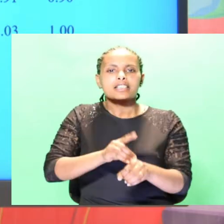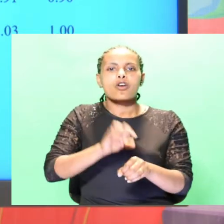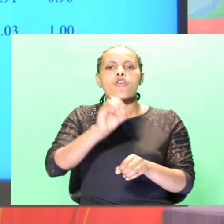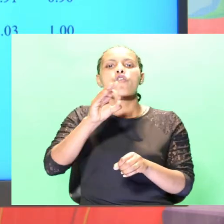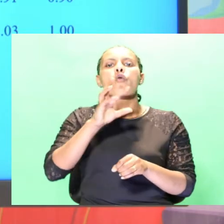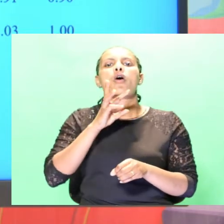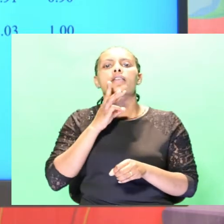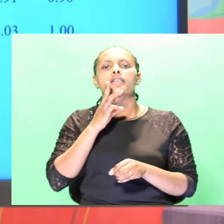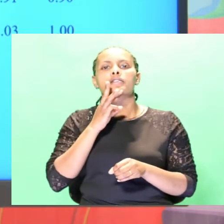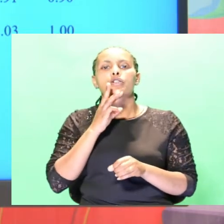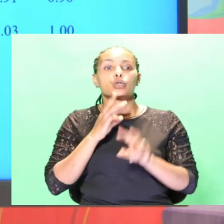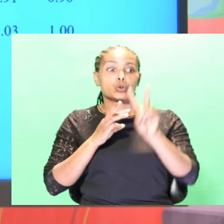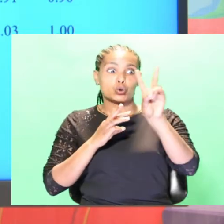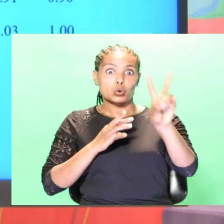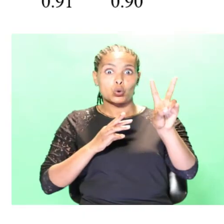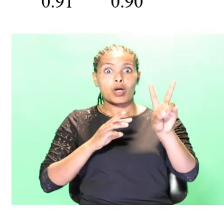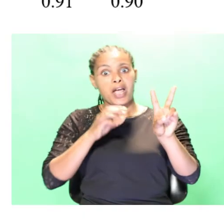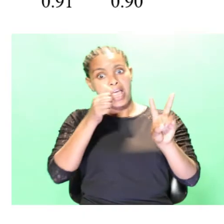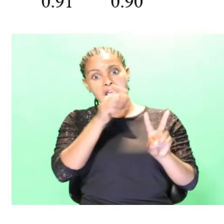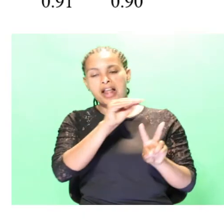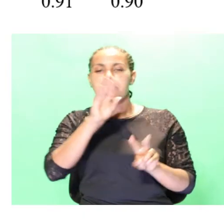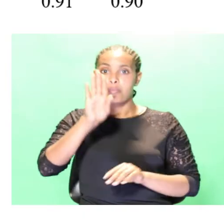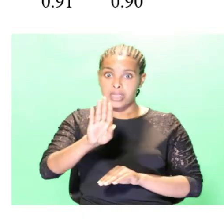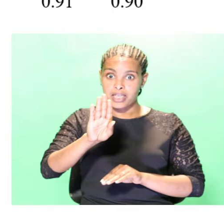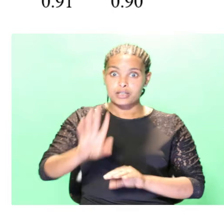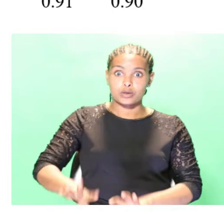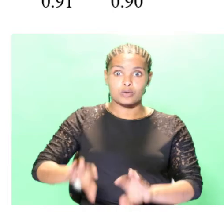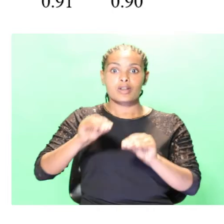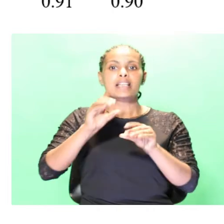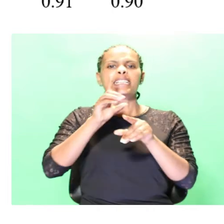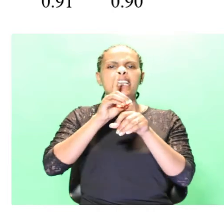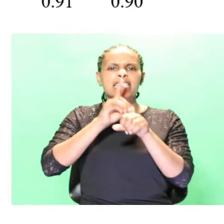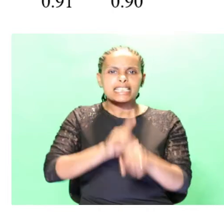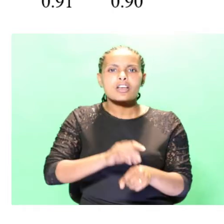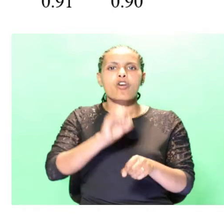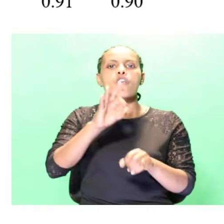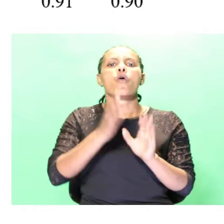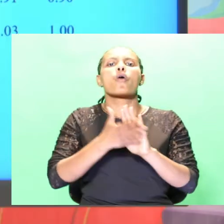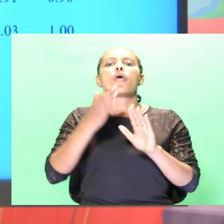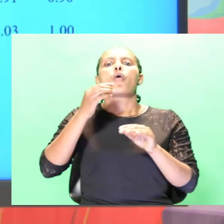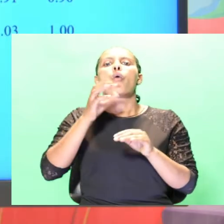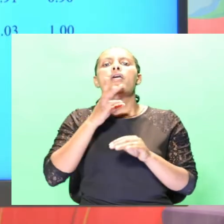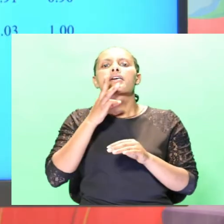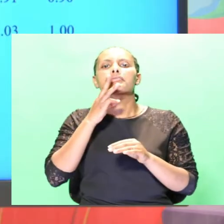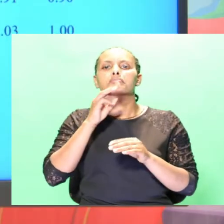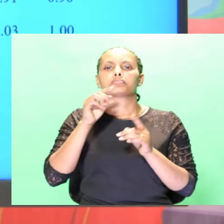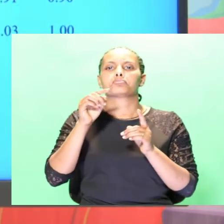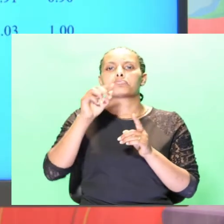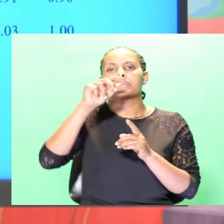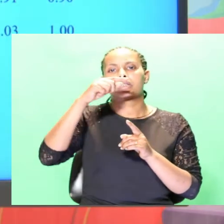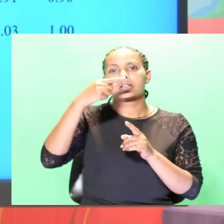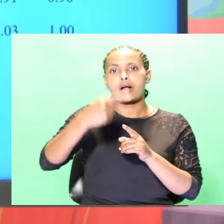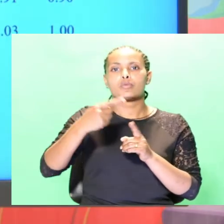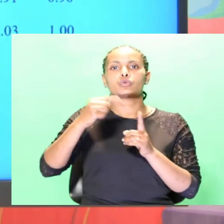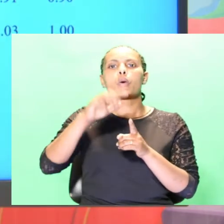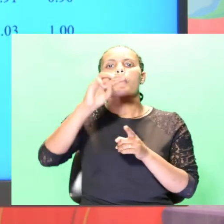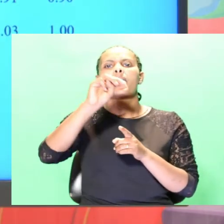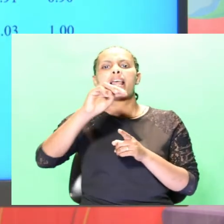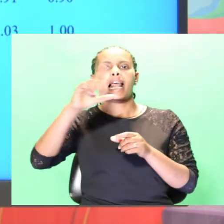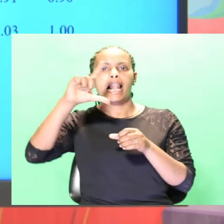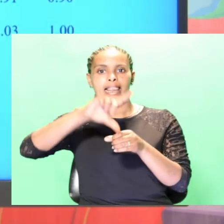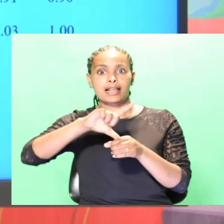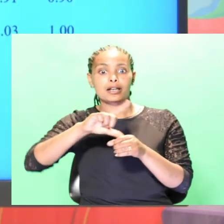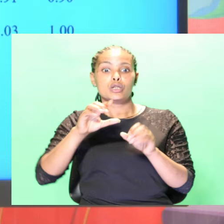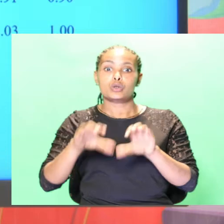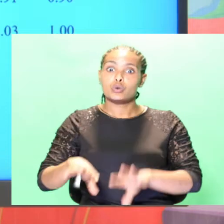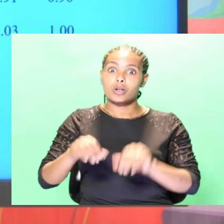water. Two students A and B determine the density of water in gram per milliliter. Student